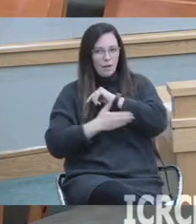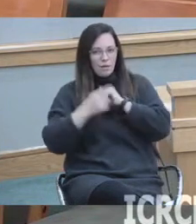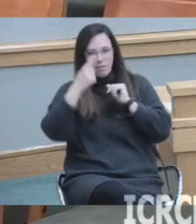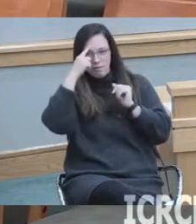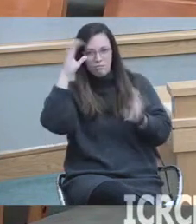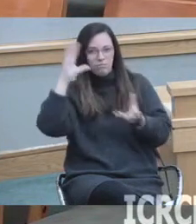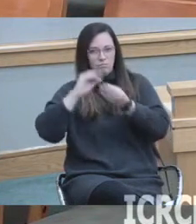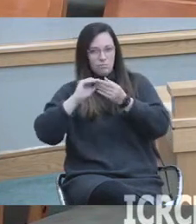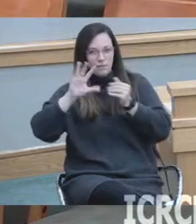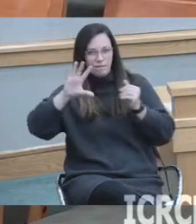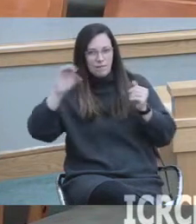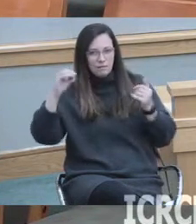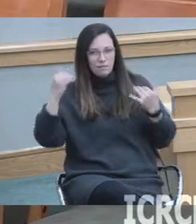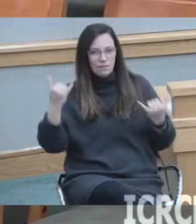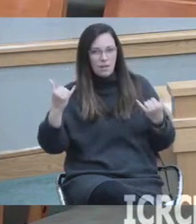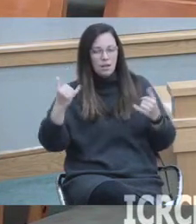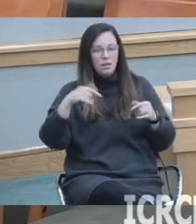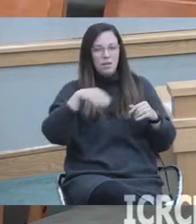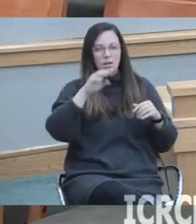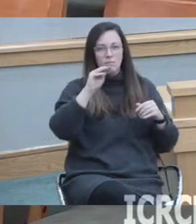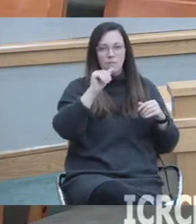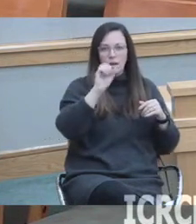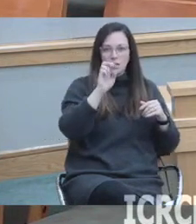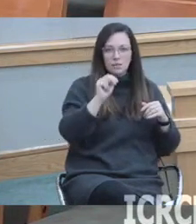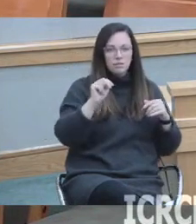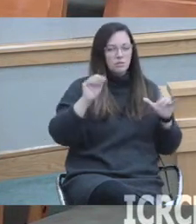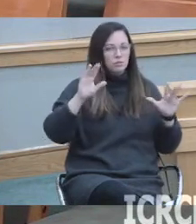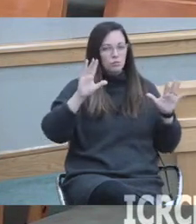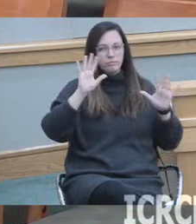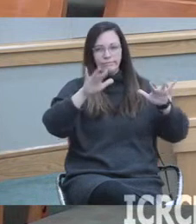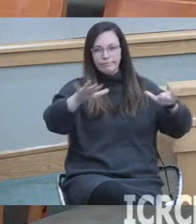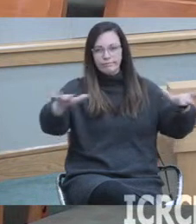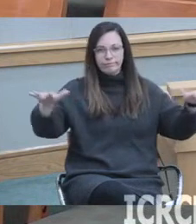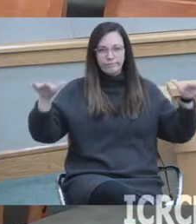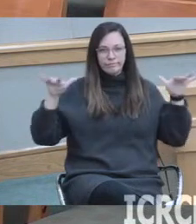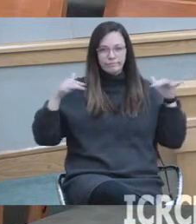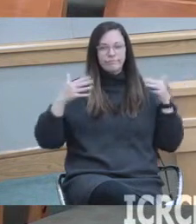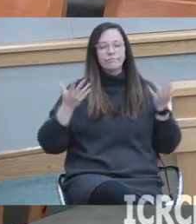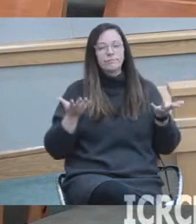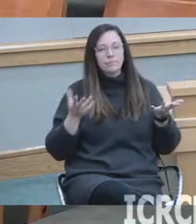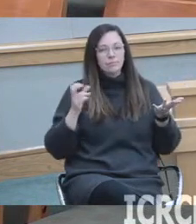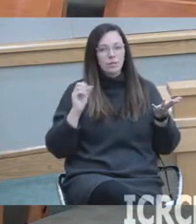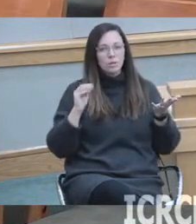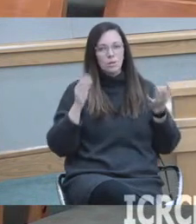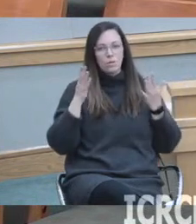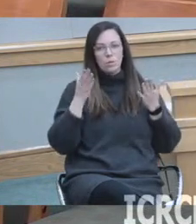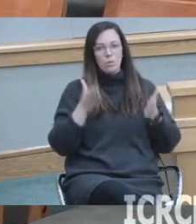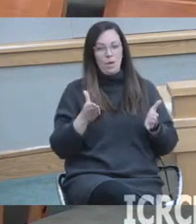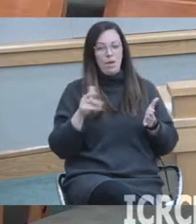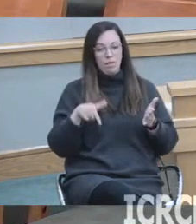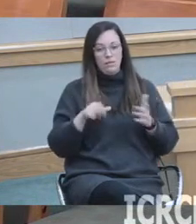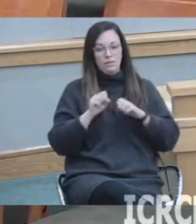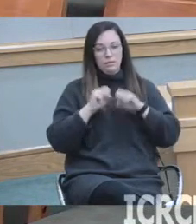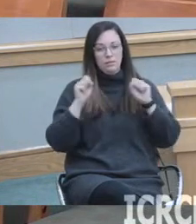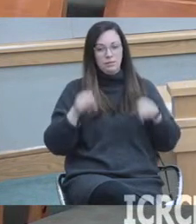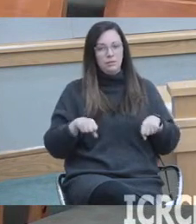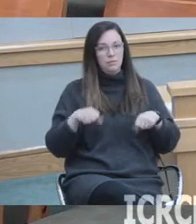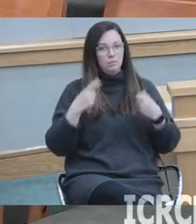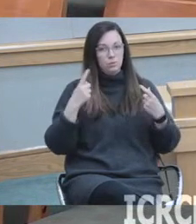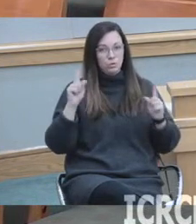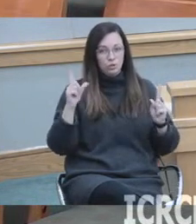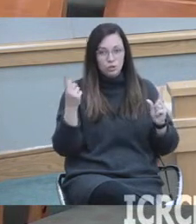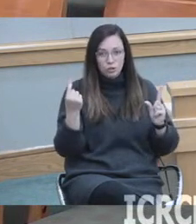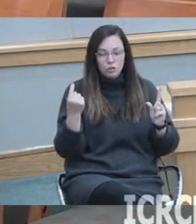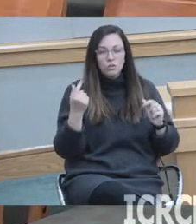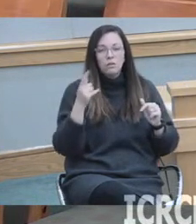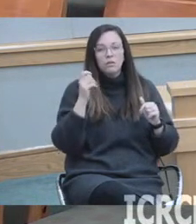now. Mason, I mean, there's a number of them in the area. So the way these systems work is that even